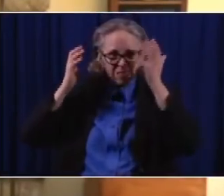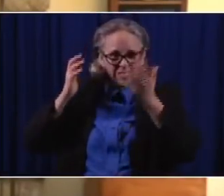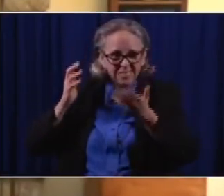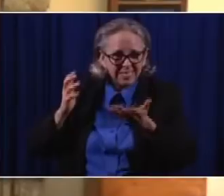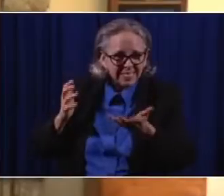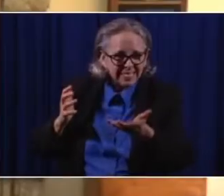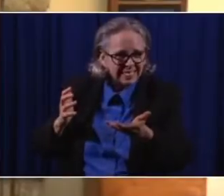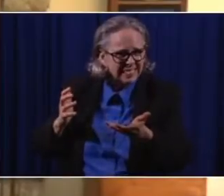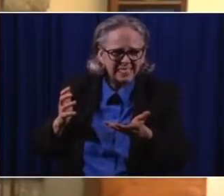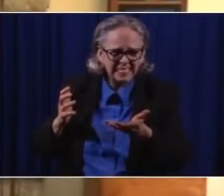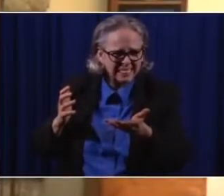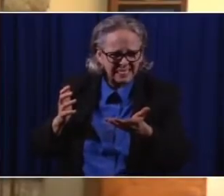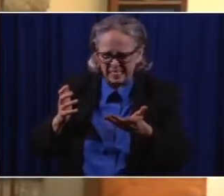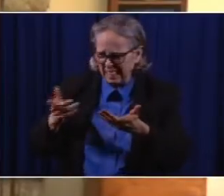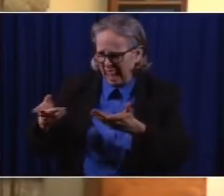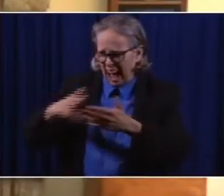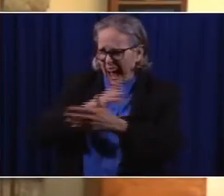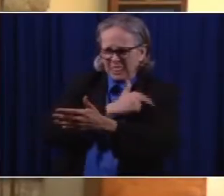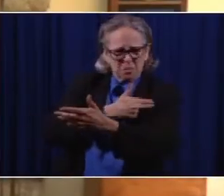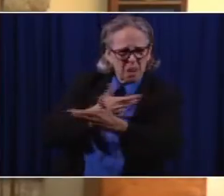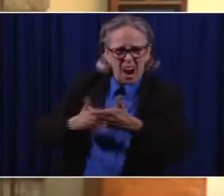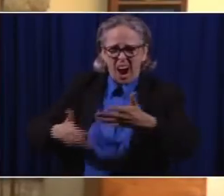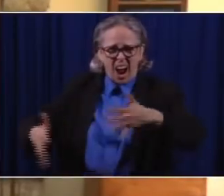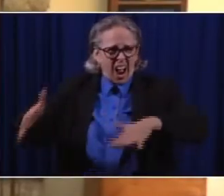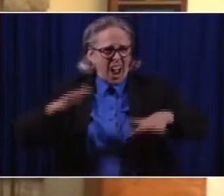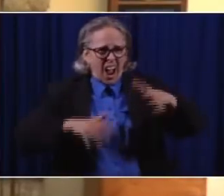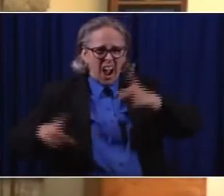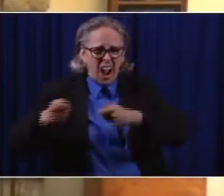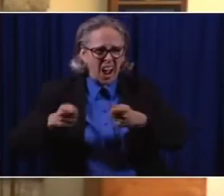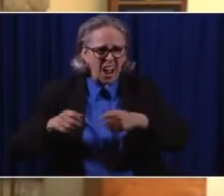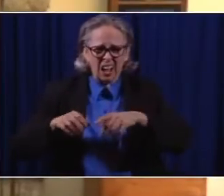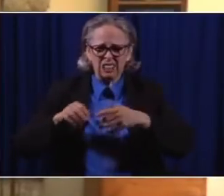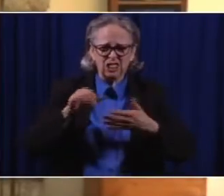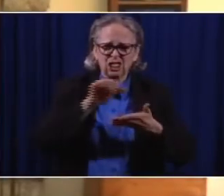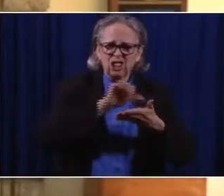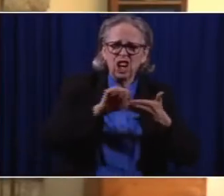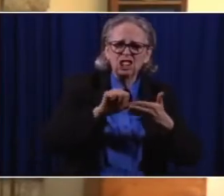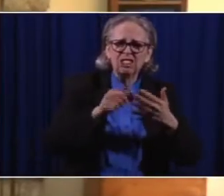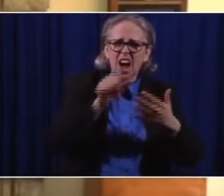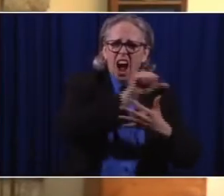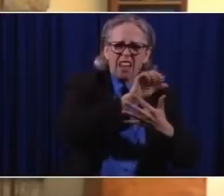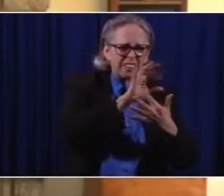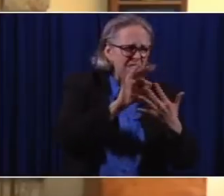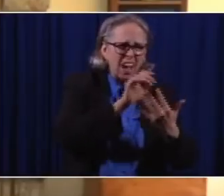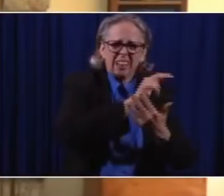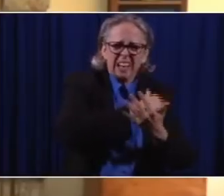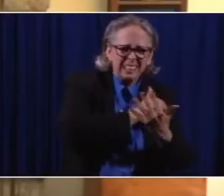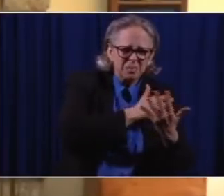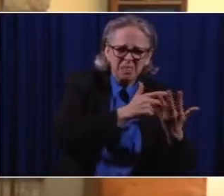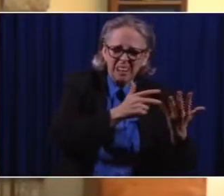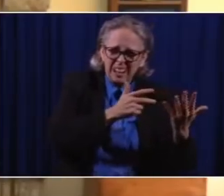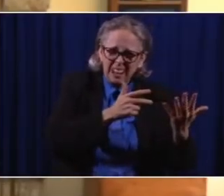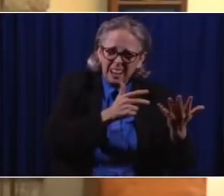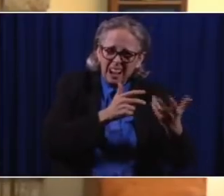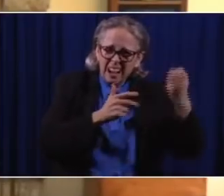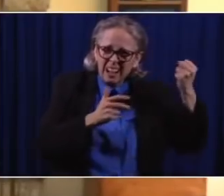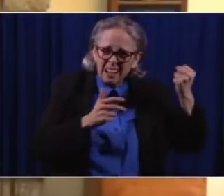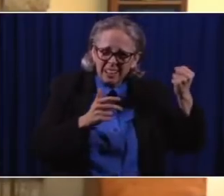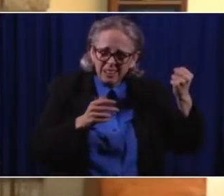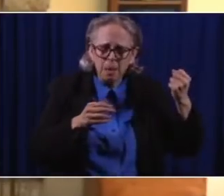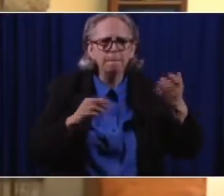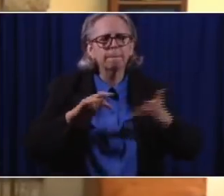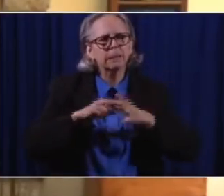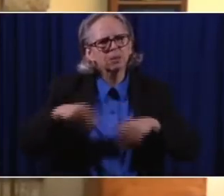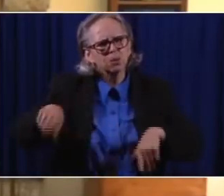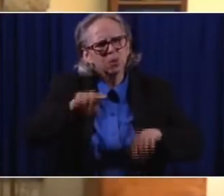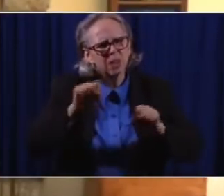can't do other types of surgeries. These are things we can avoid. We have it within our power to do. And I think we need to